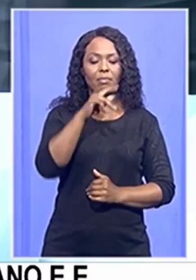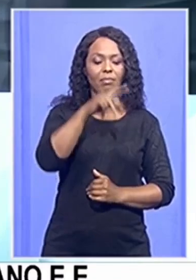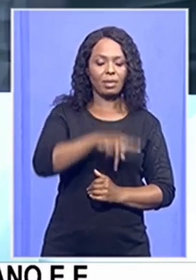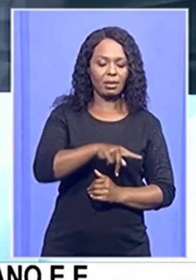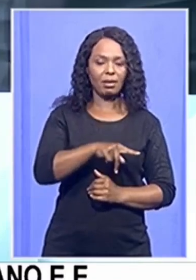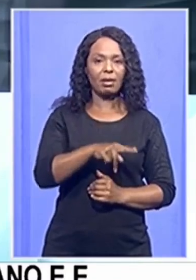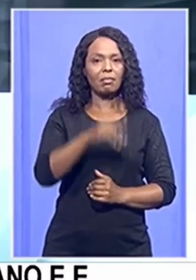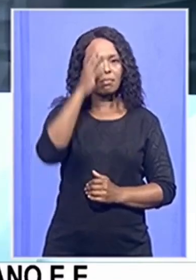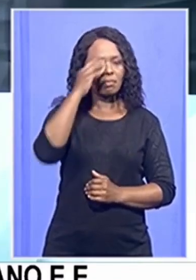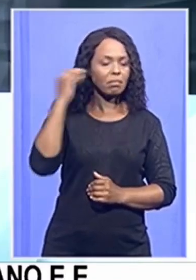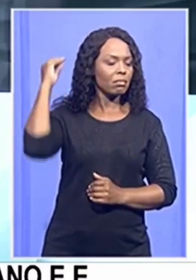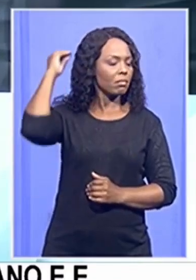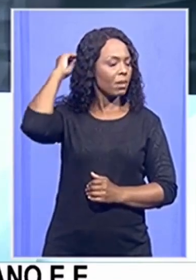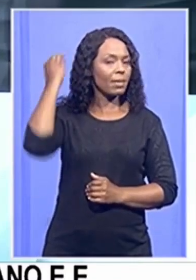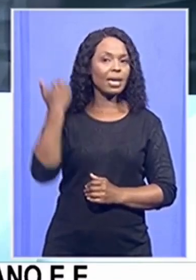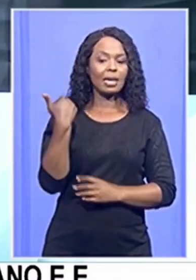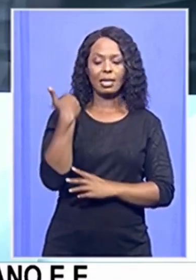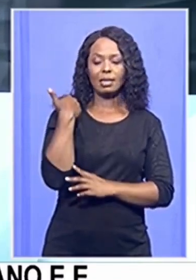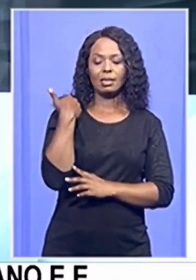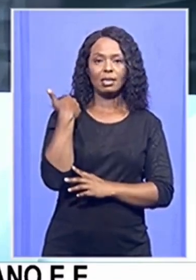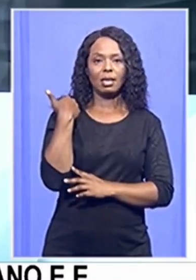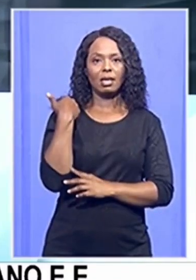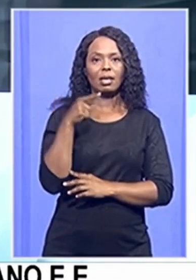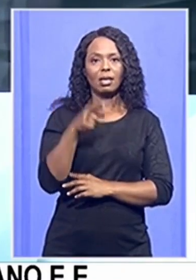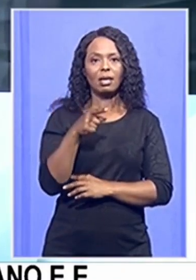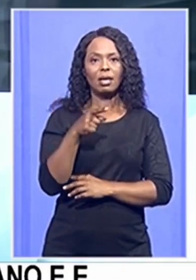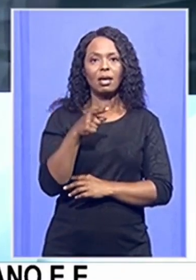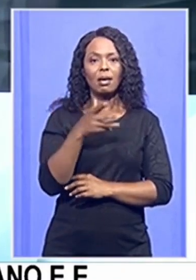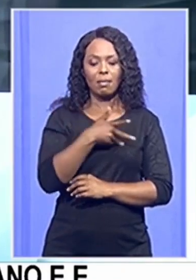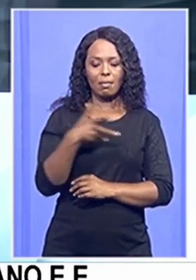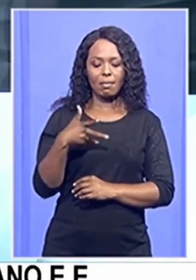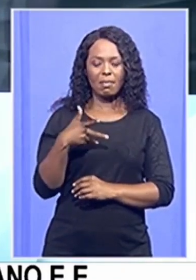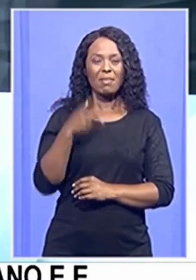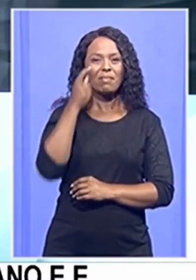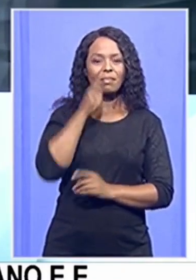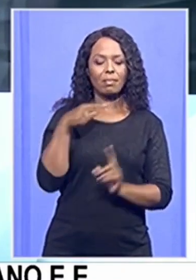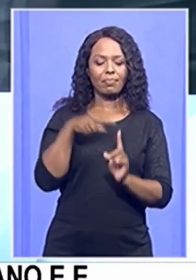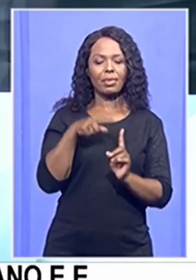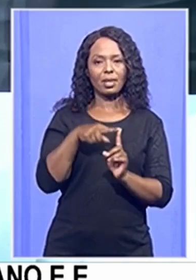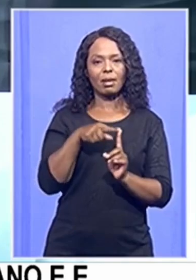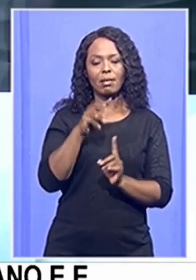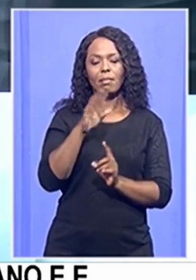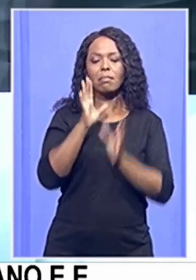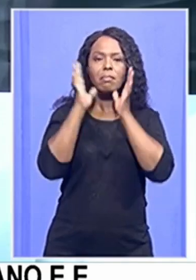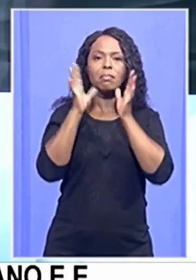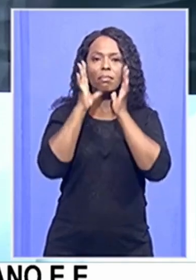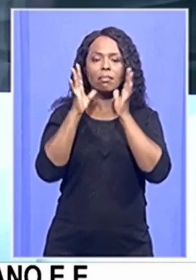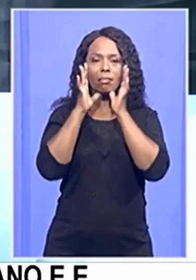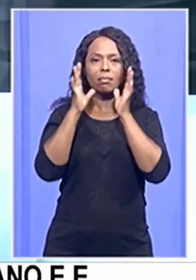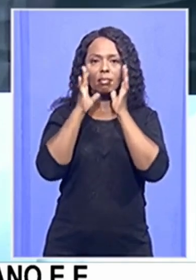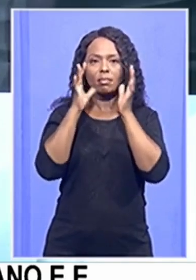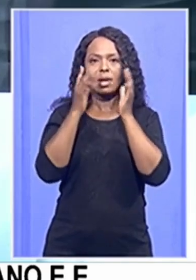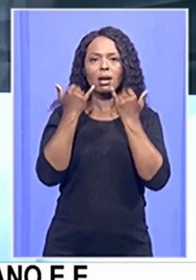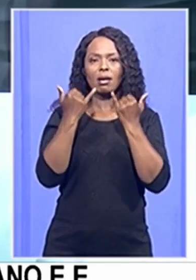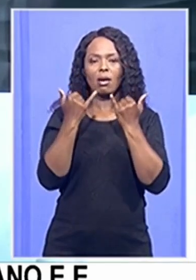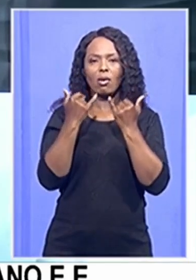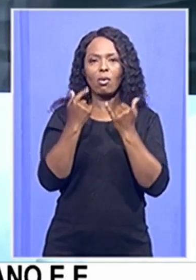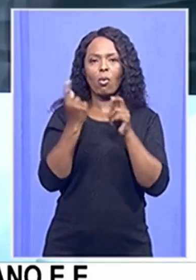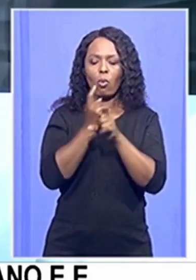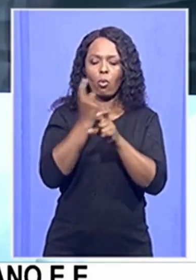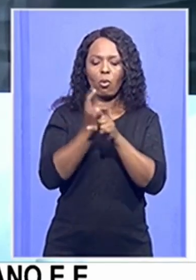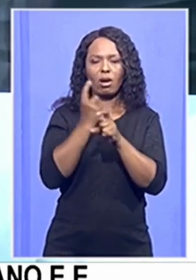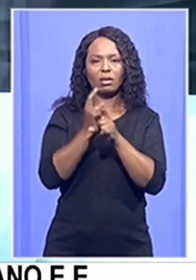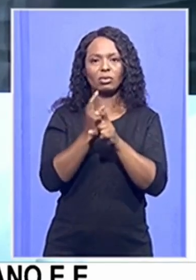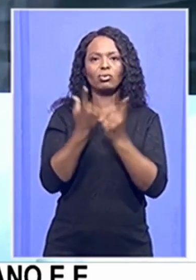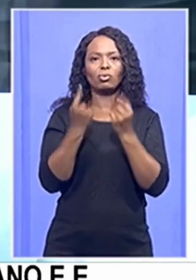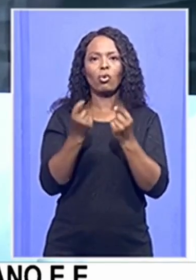has noted that yesterday, Mr. Malema doubled down as usual on